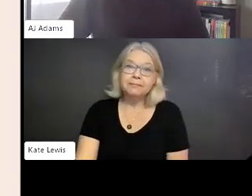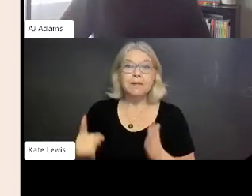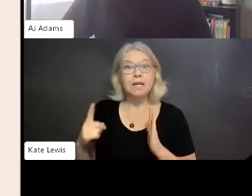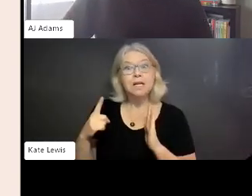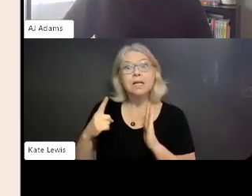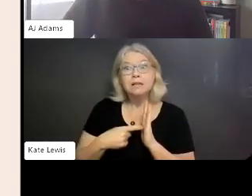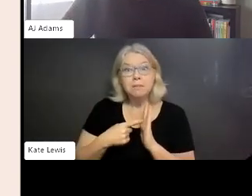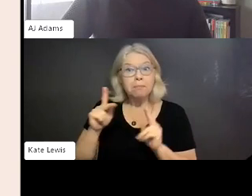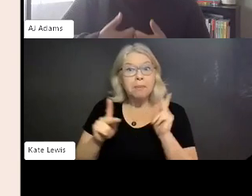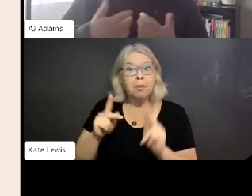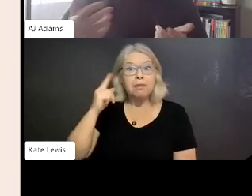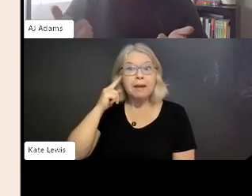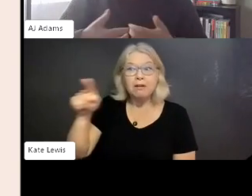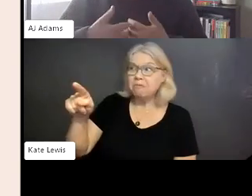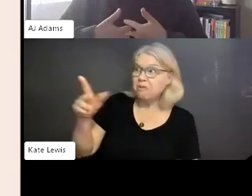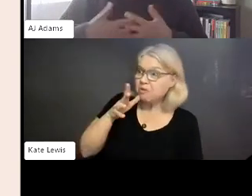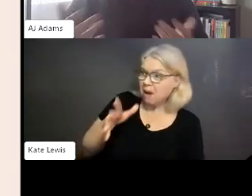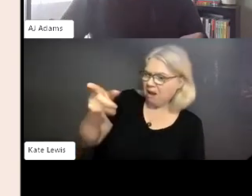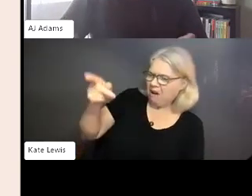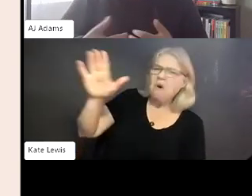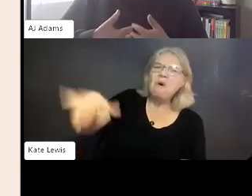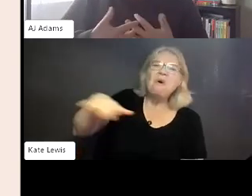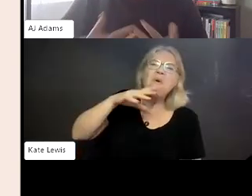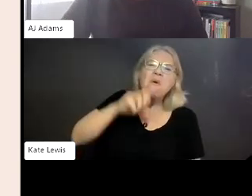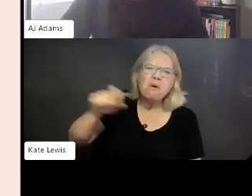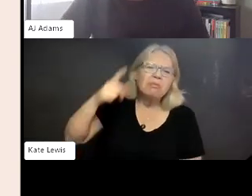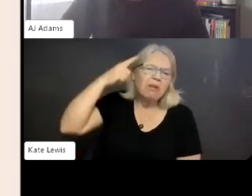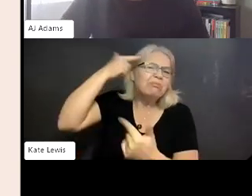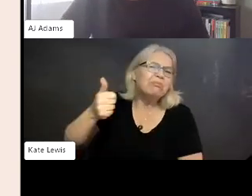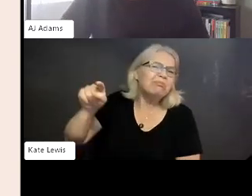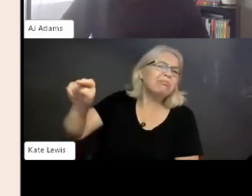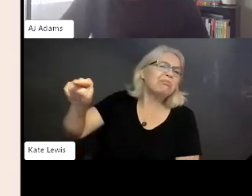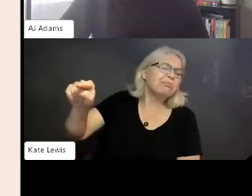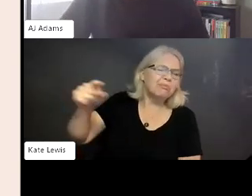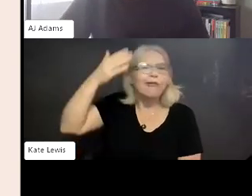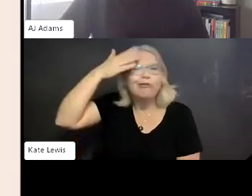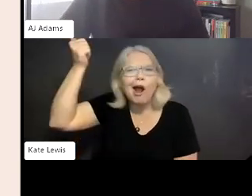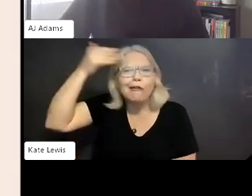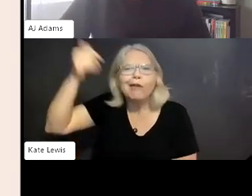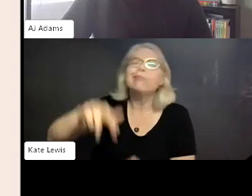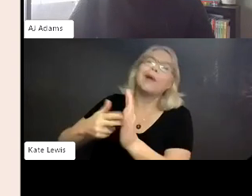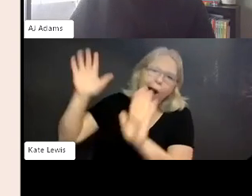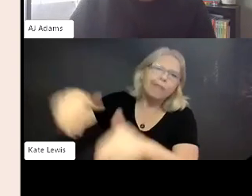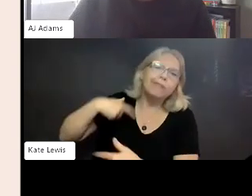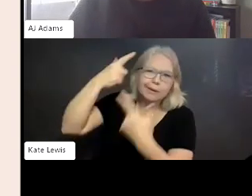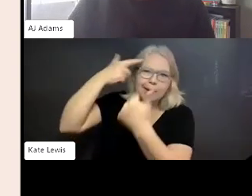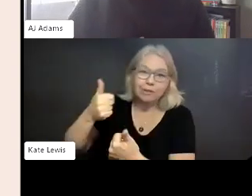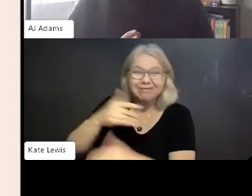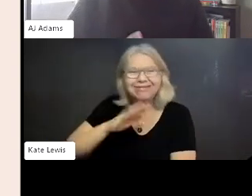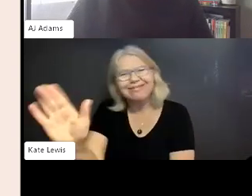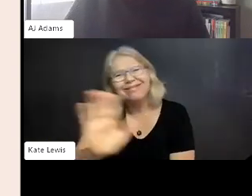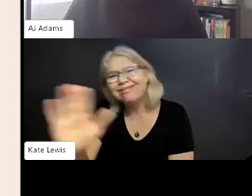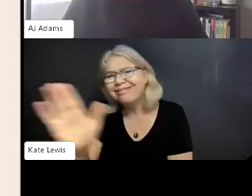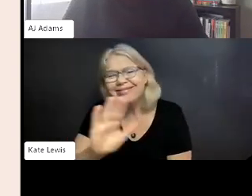forgetful, she must have dementia. We throw out this term dementia all the time for the second we see an older adult having memory loss. But in reality,